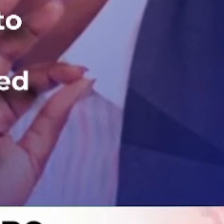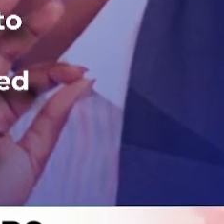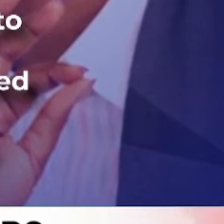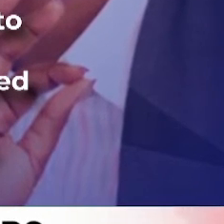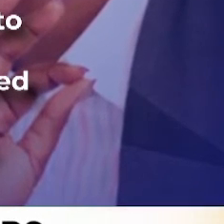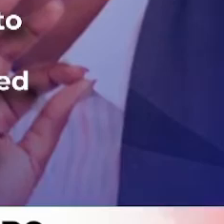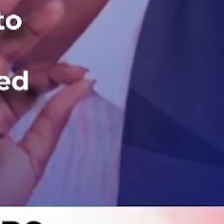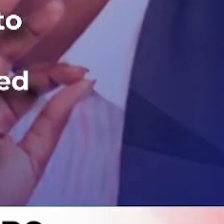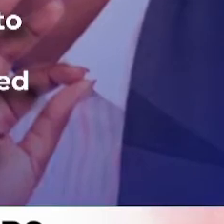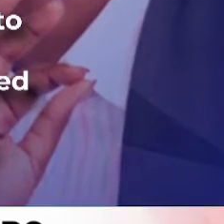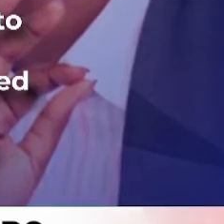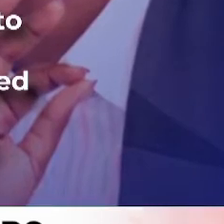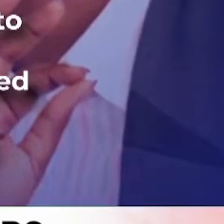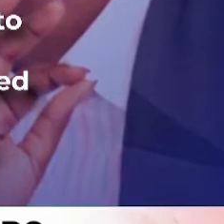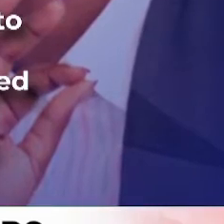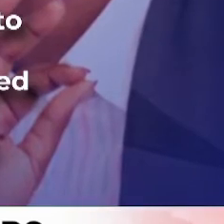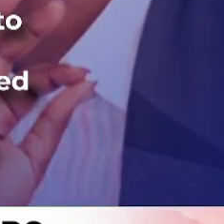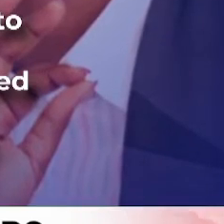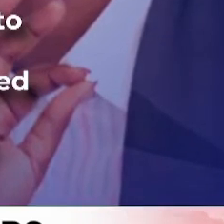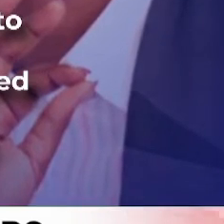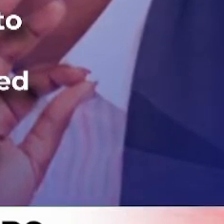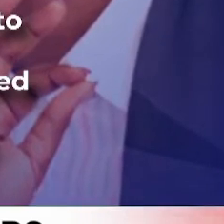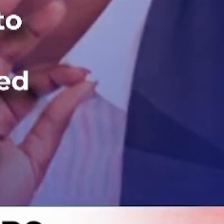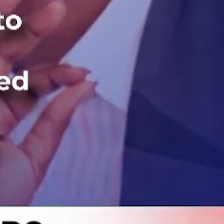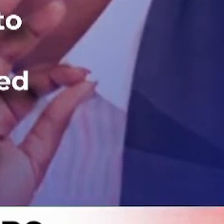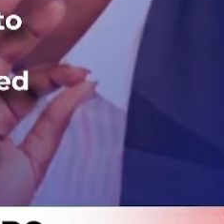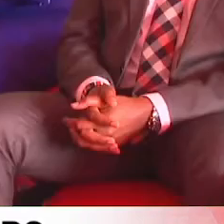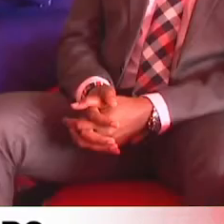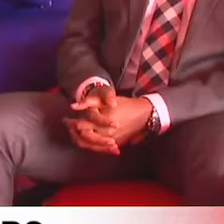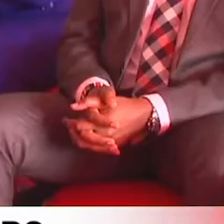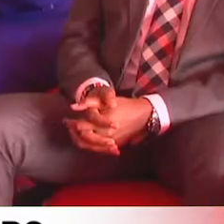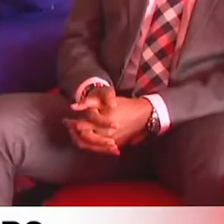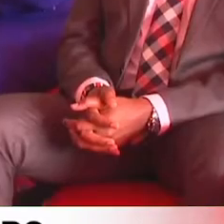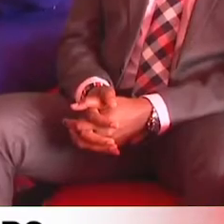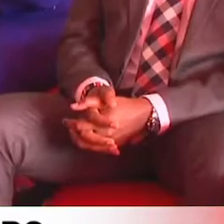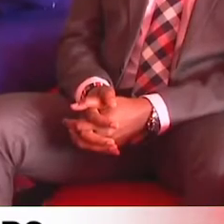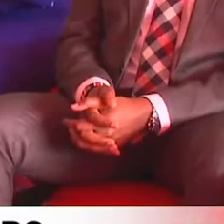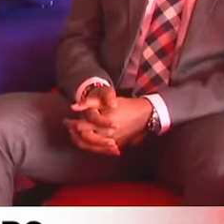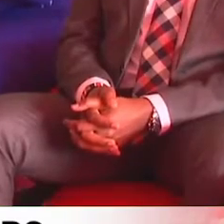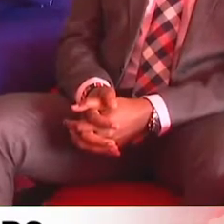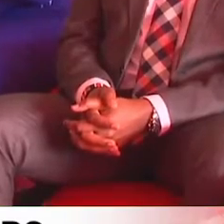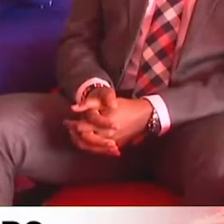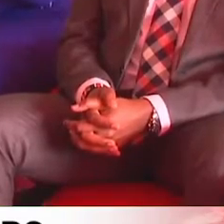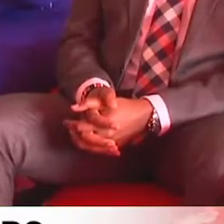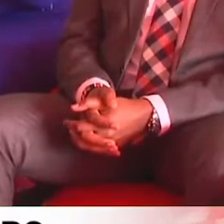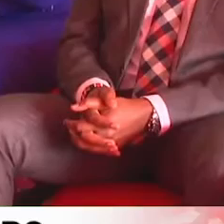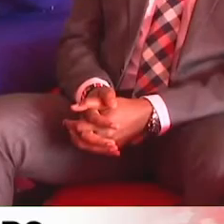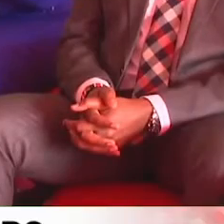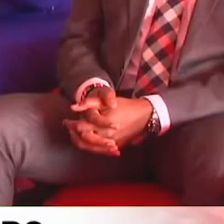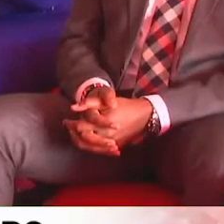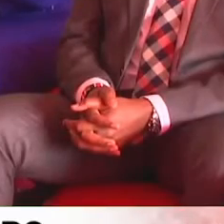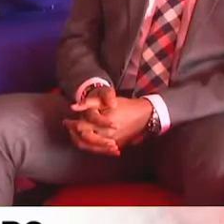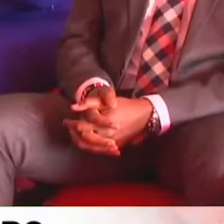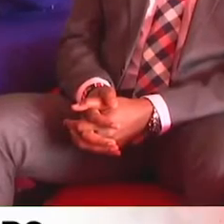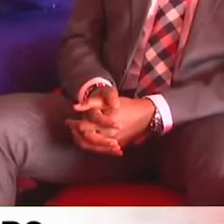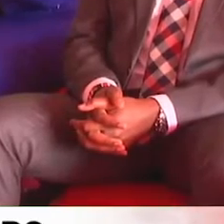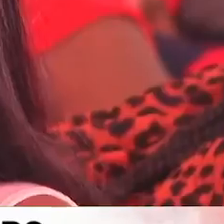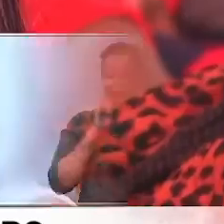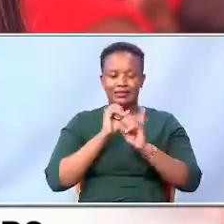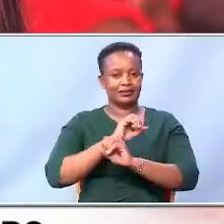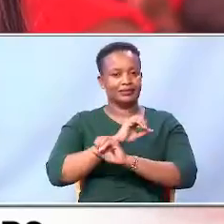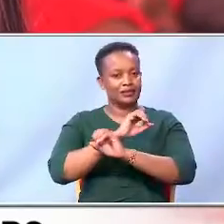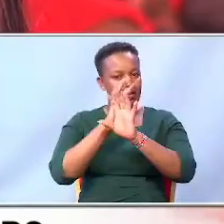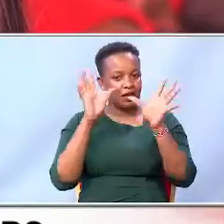the circulations of the prior communication as misleading. This begs the question, who has clear information over the